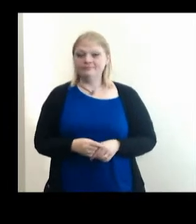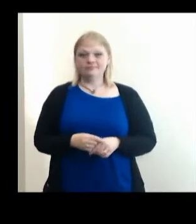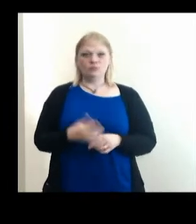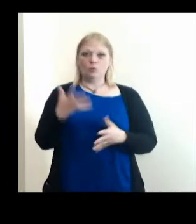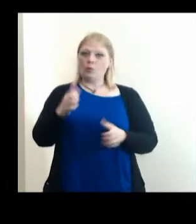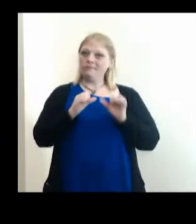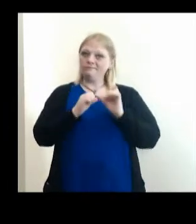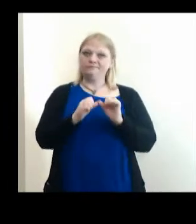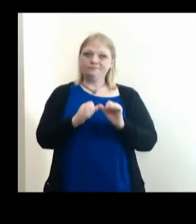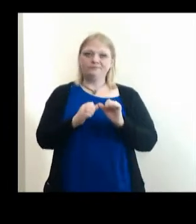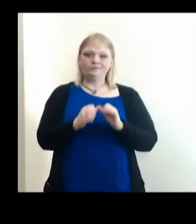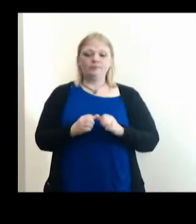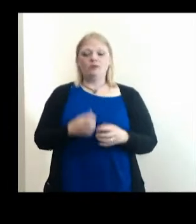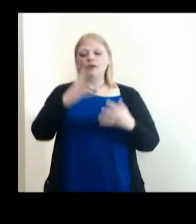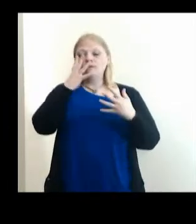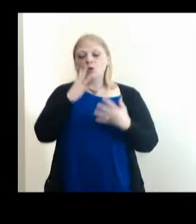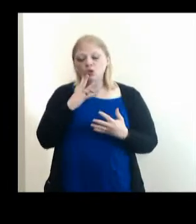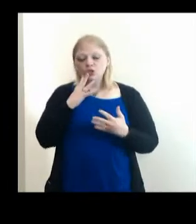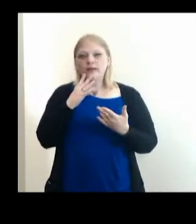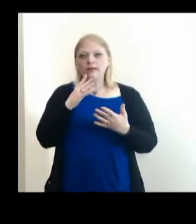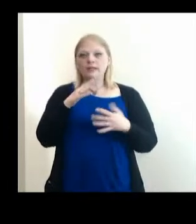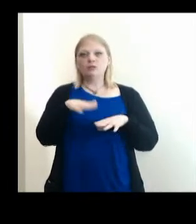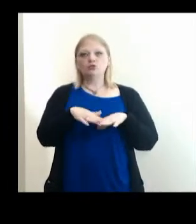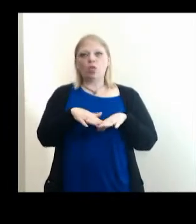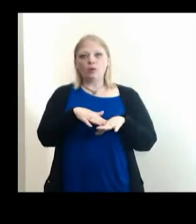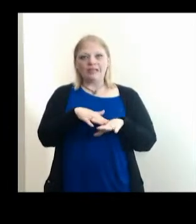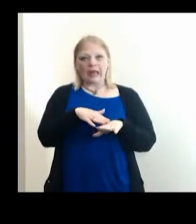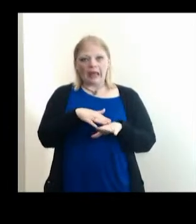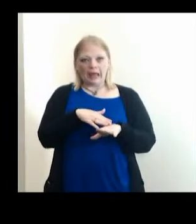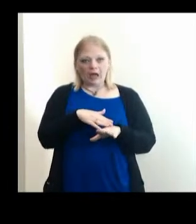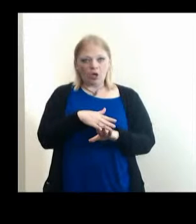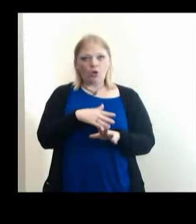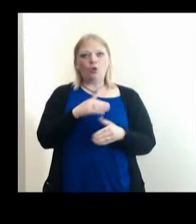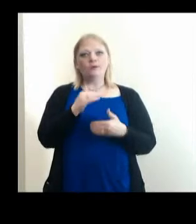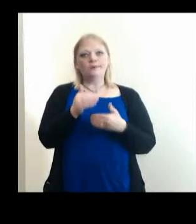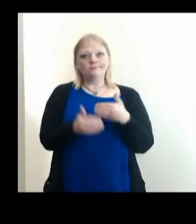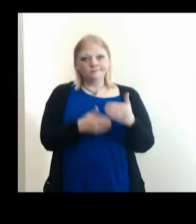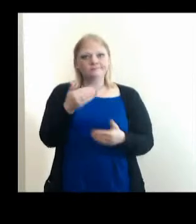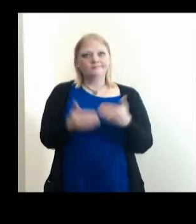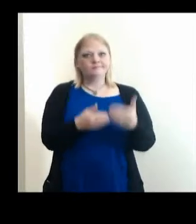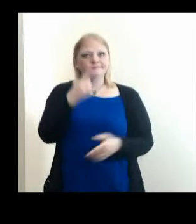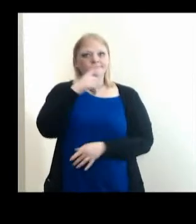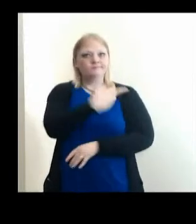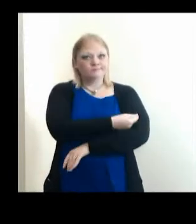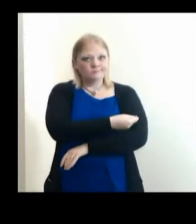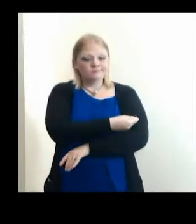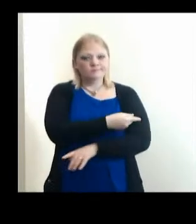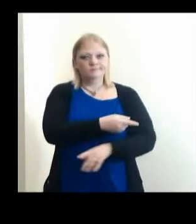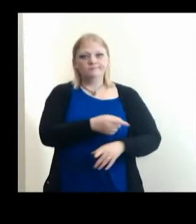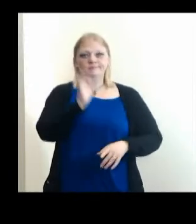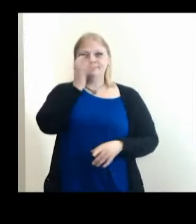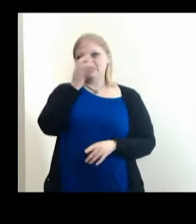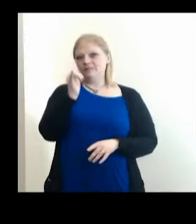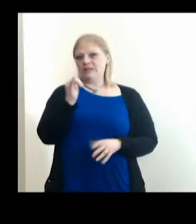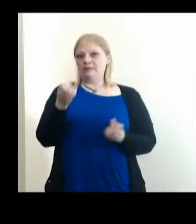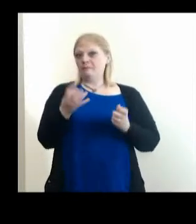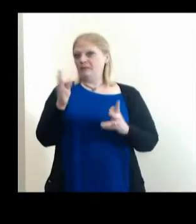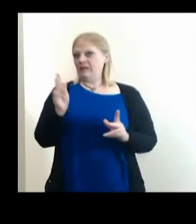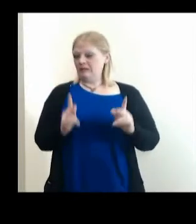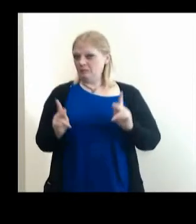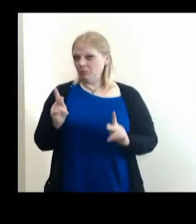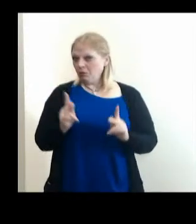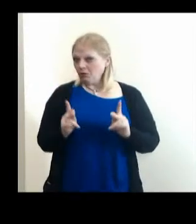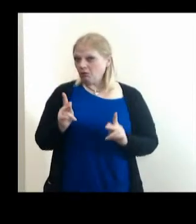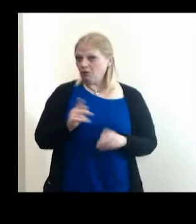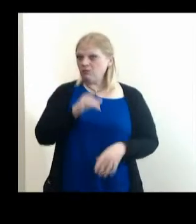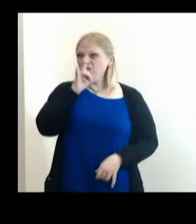We, unfortunately, we're kind of slowing down in our progress of getting people vaccinated. It seems like many people who